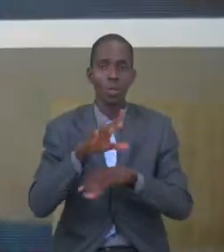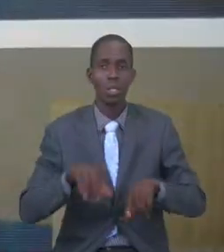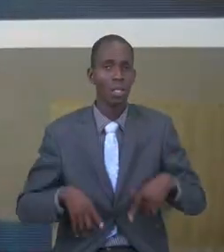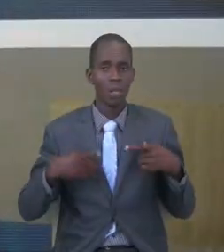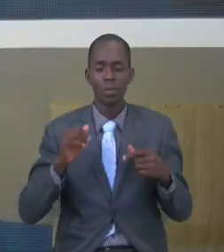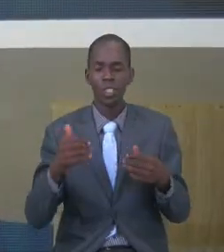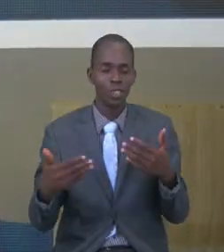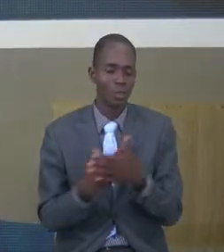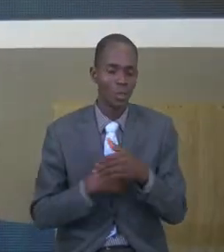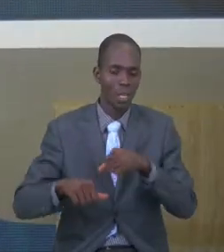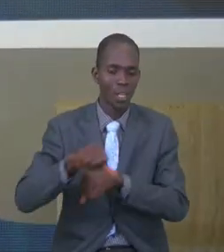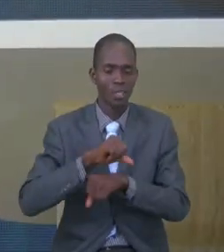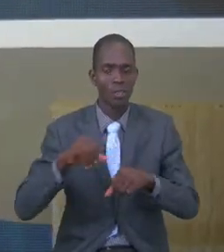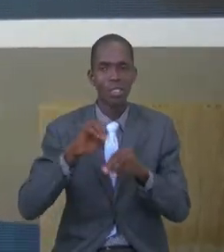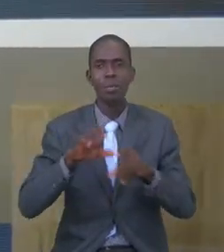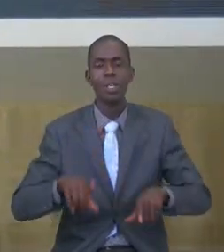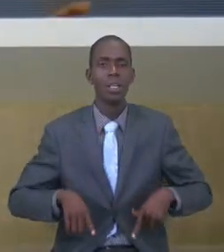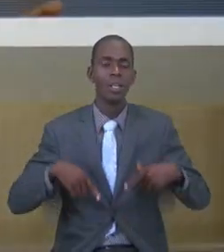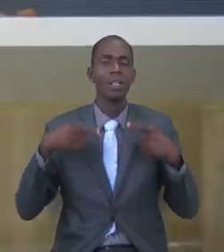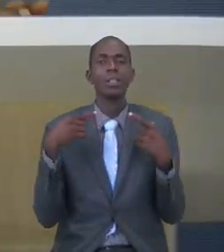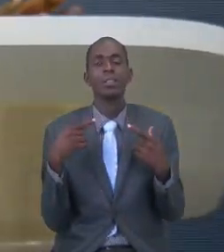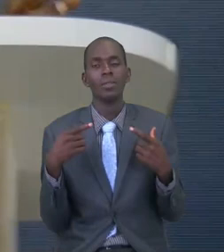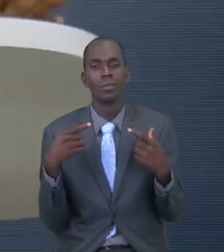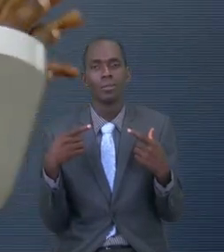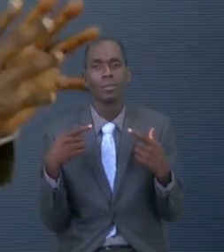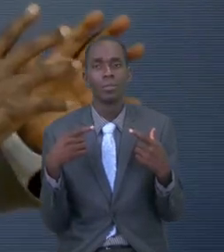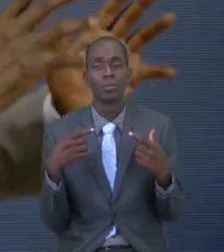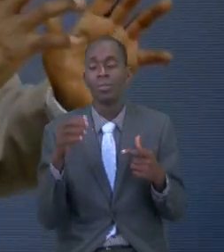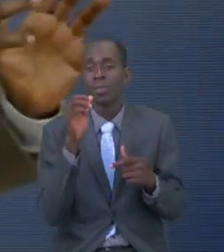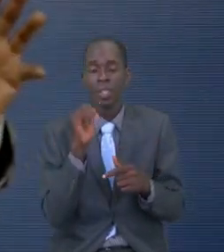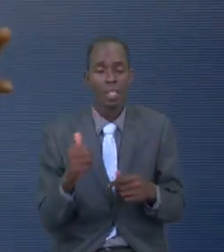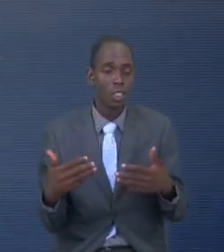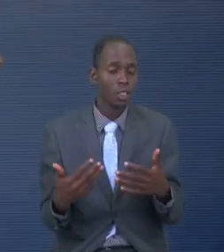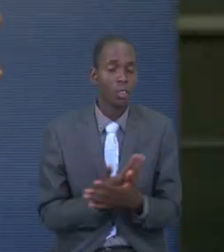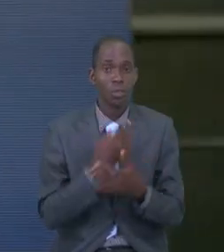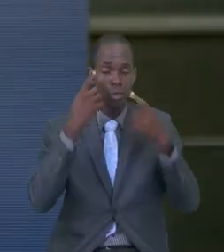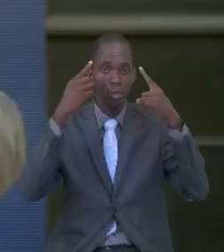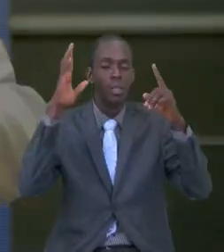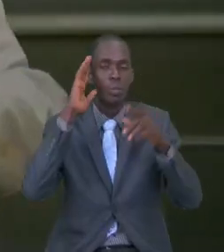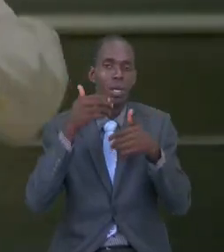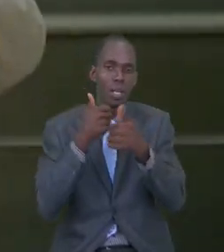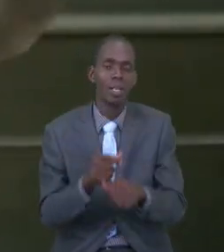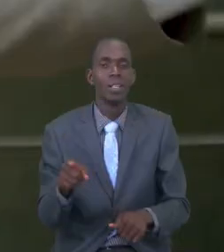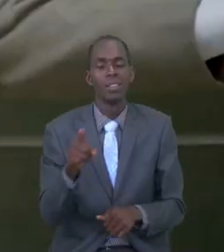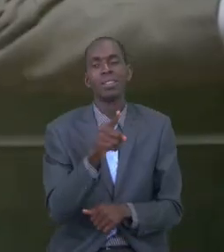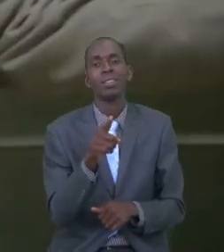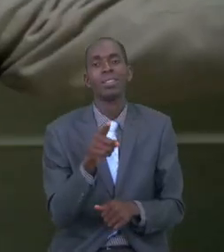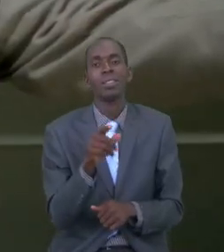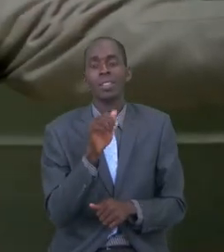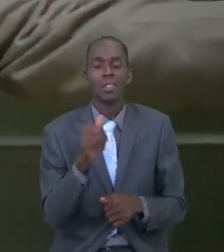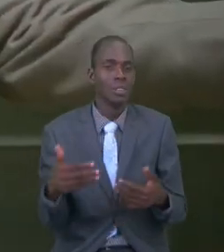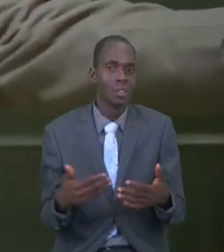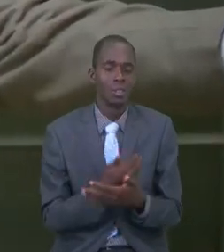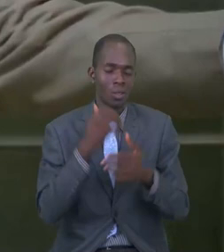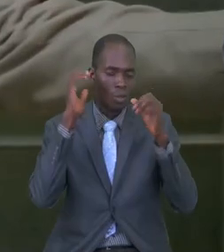new anointing in your life. A new success will follow you. A new